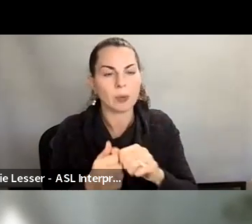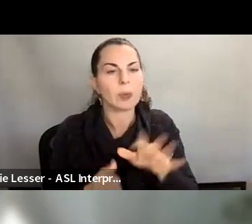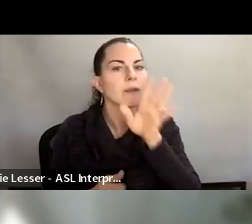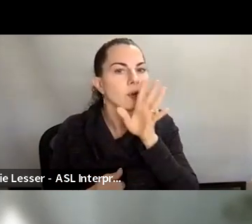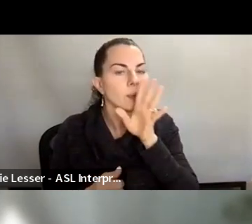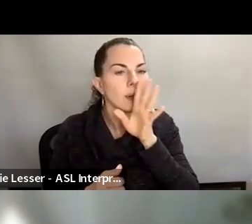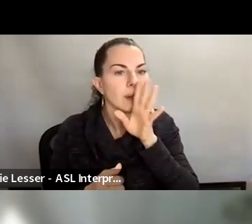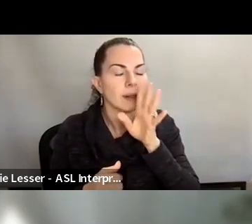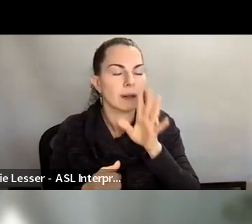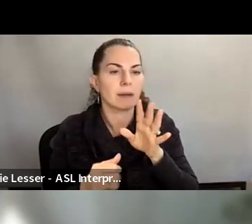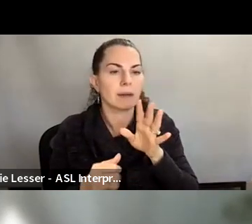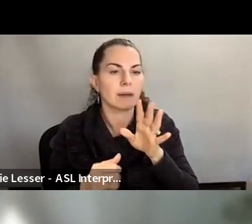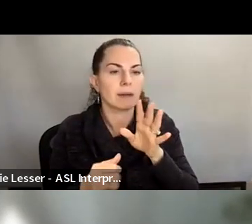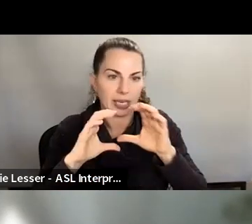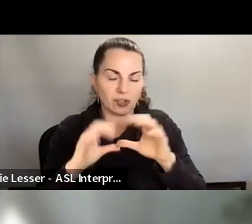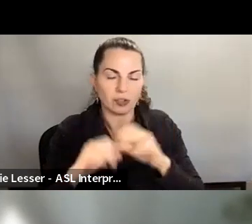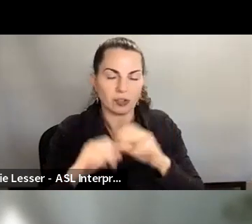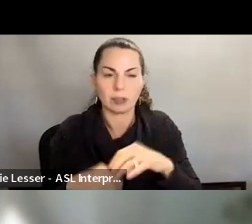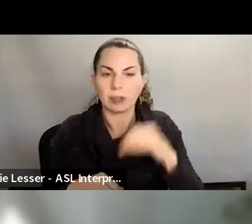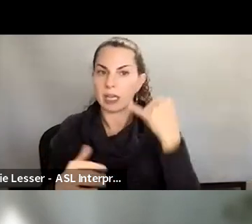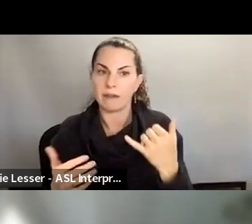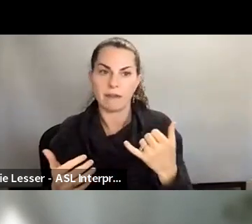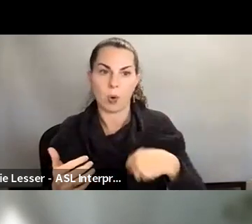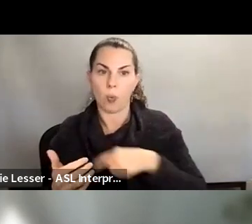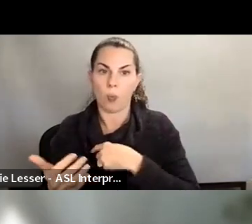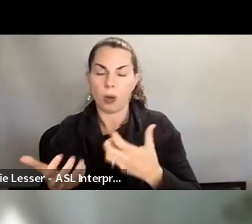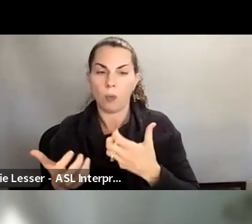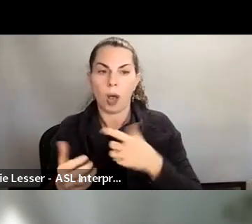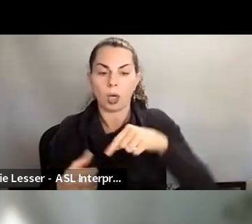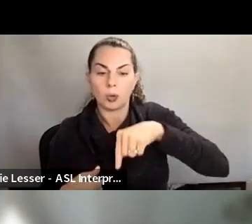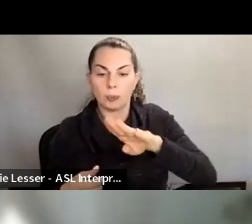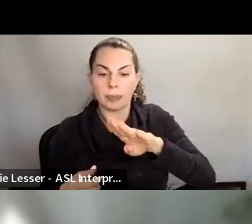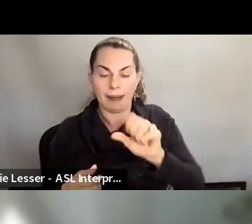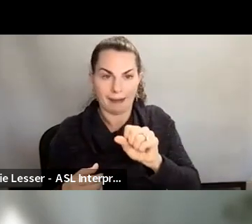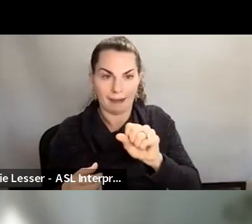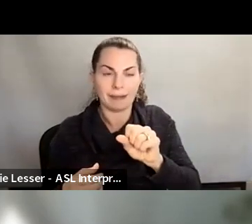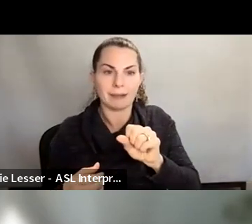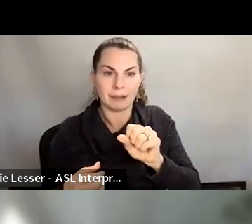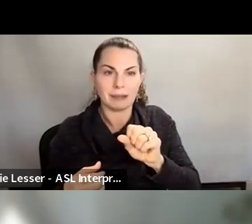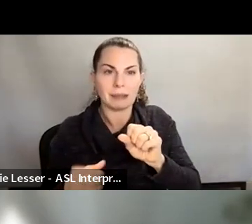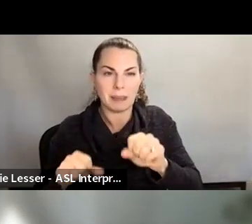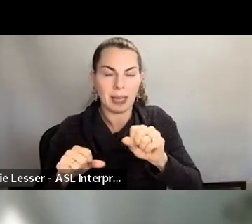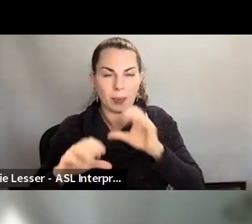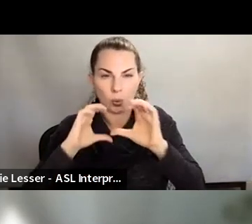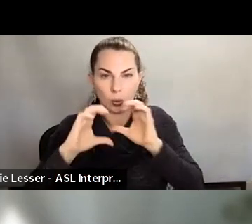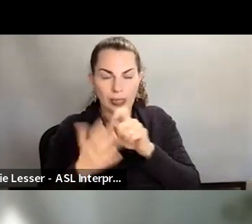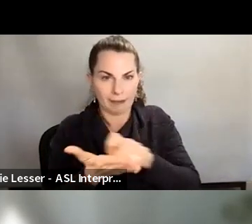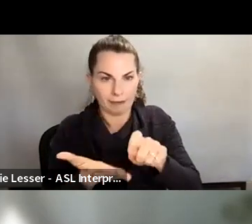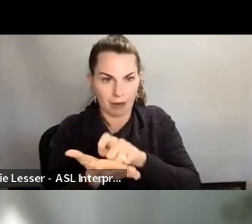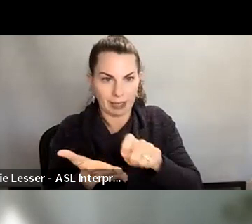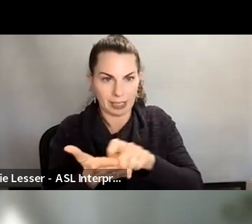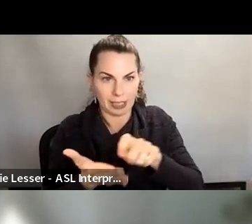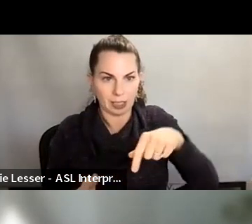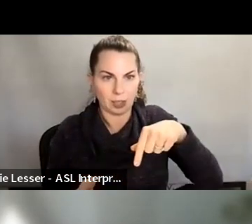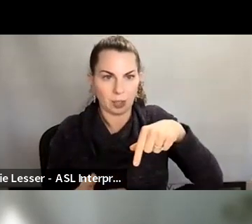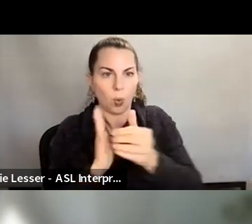communication. Now, if we wanted qualified bilingual staff at our organizations to communicate in writing,